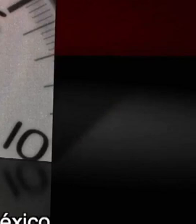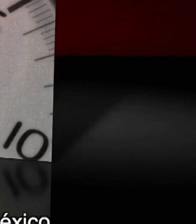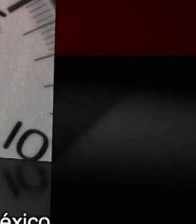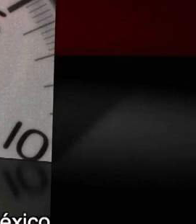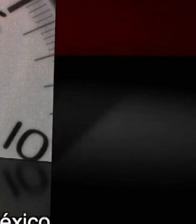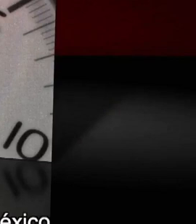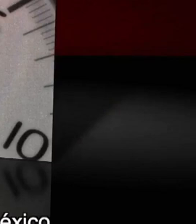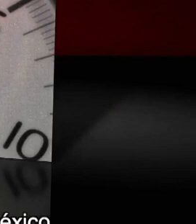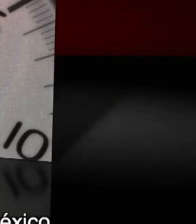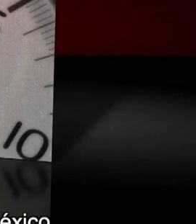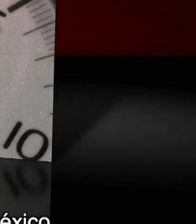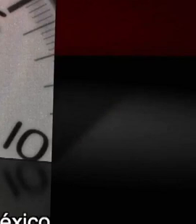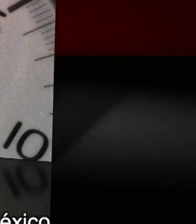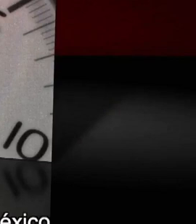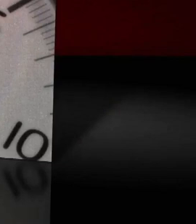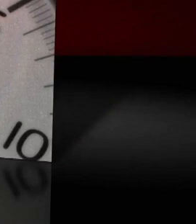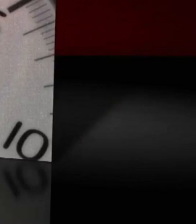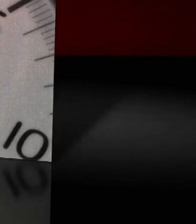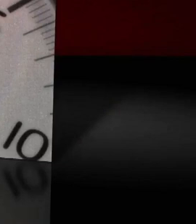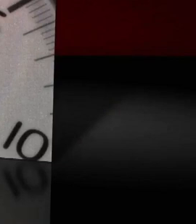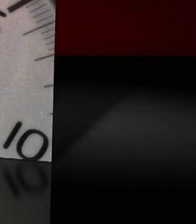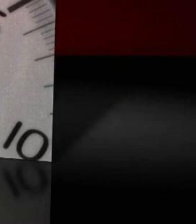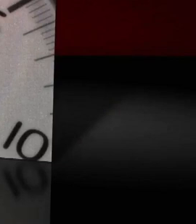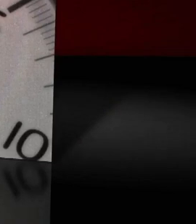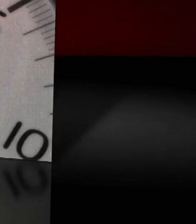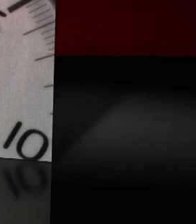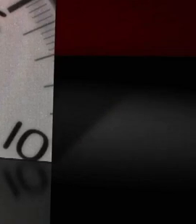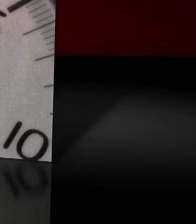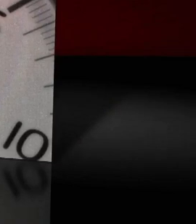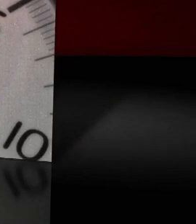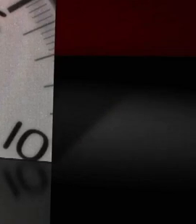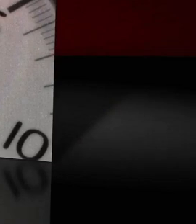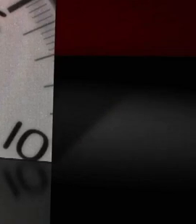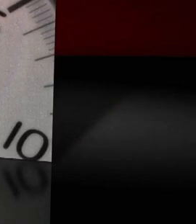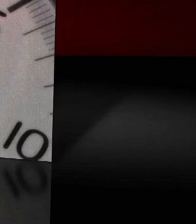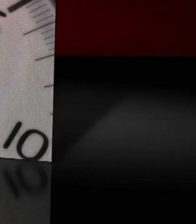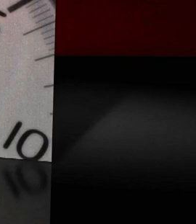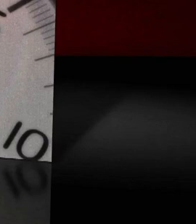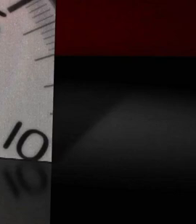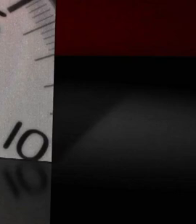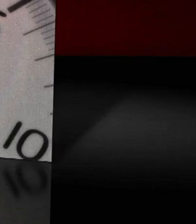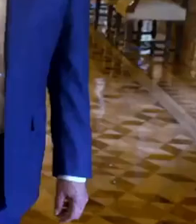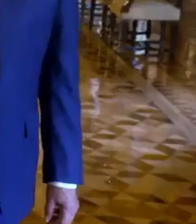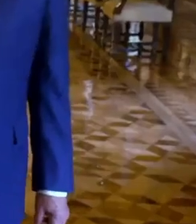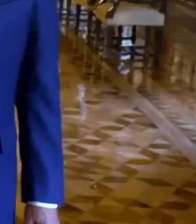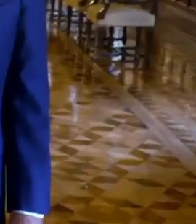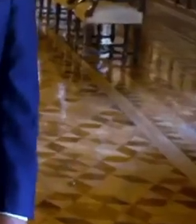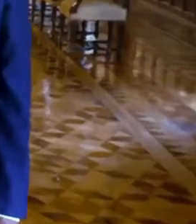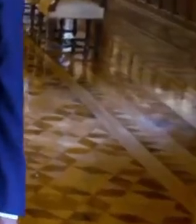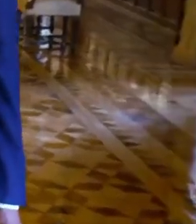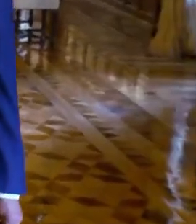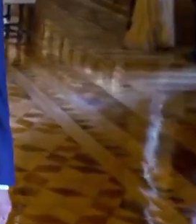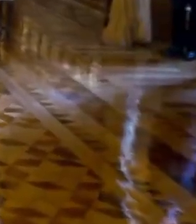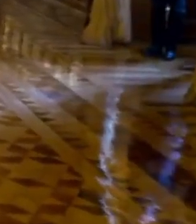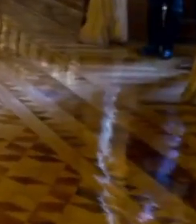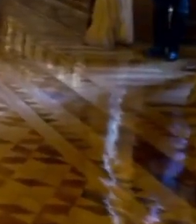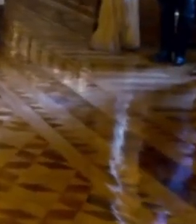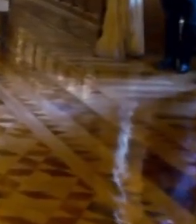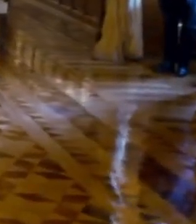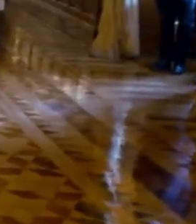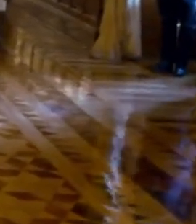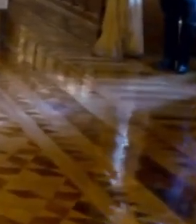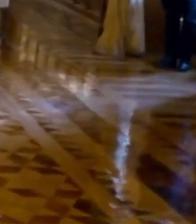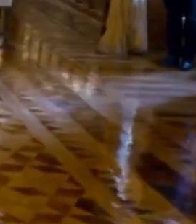American politicians have used Mexico as a talking point and a punching bag on the campaign trail. In our conversation with López